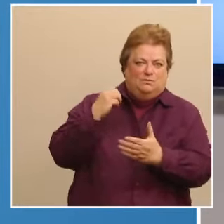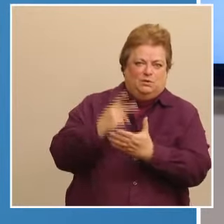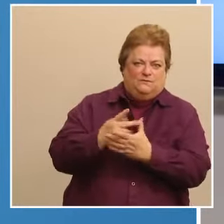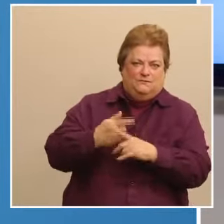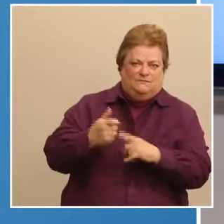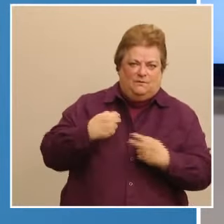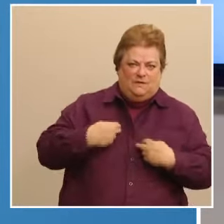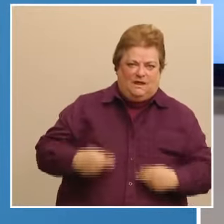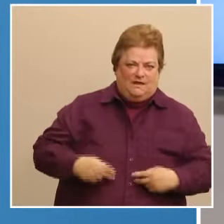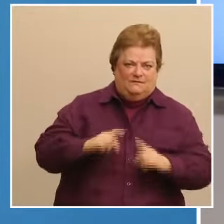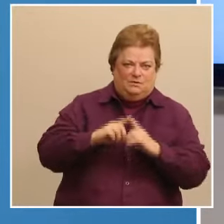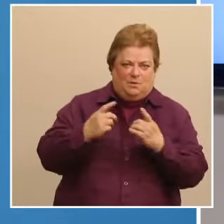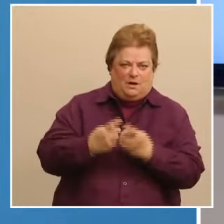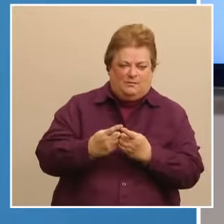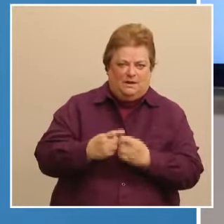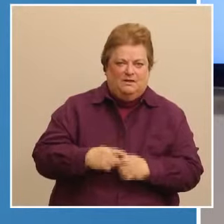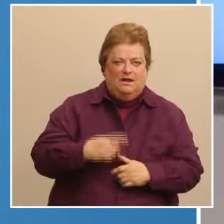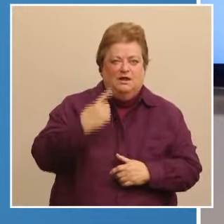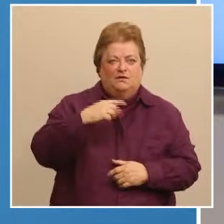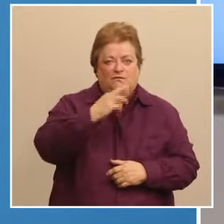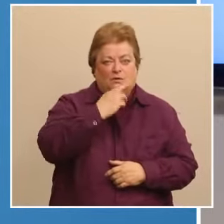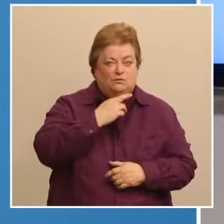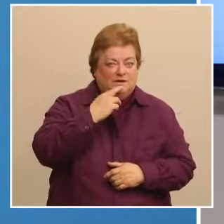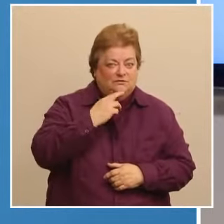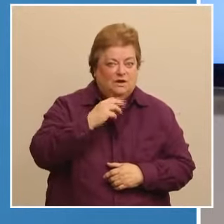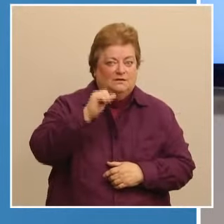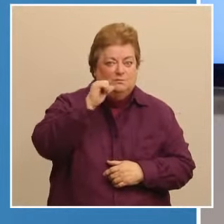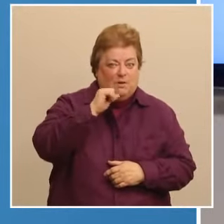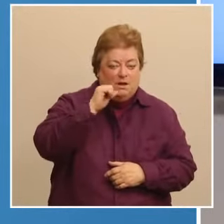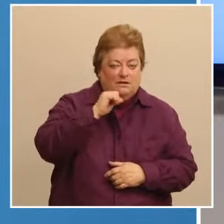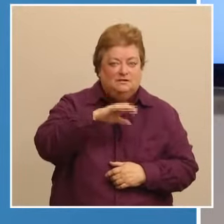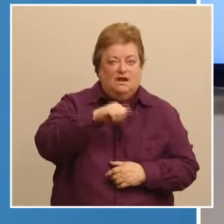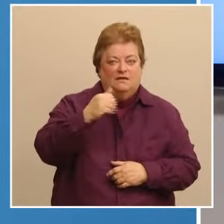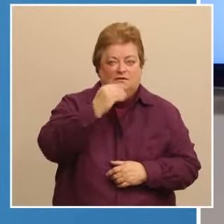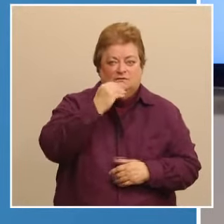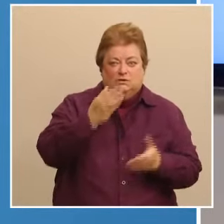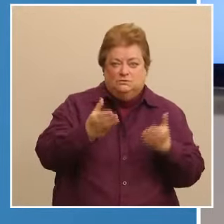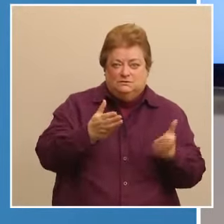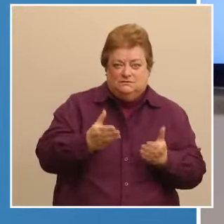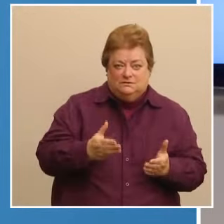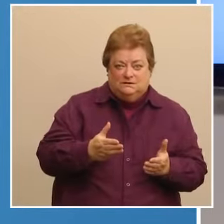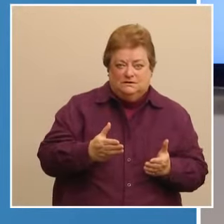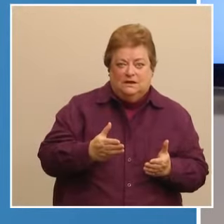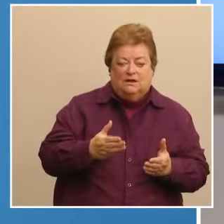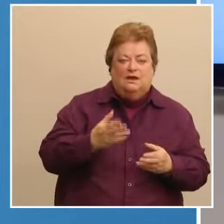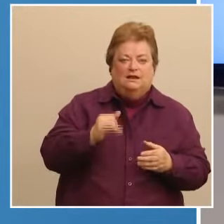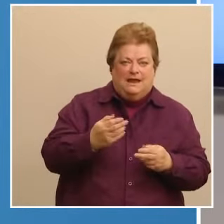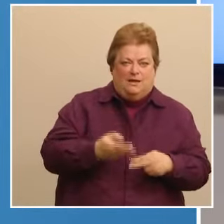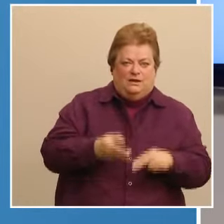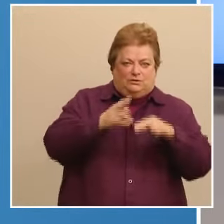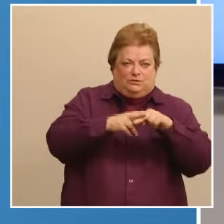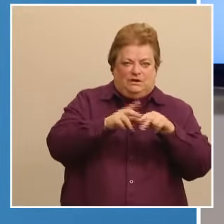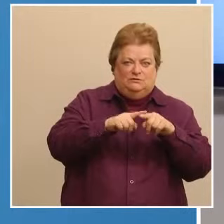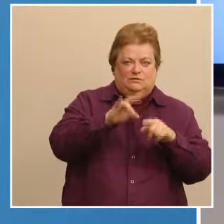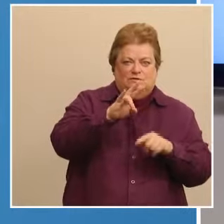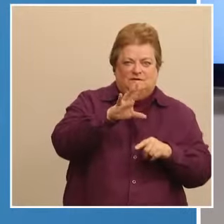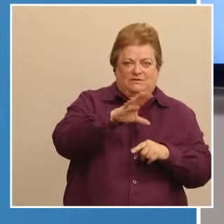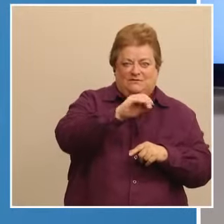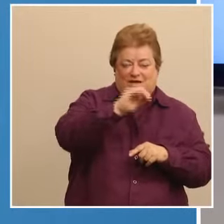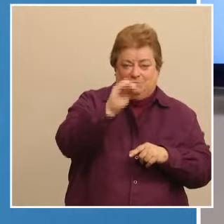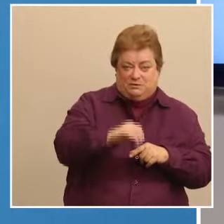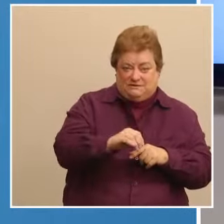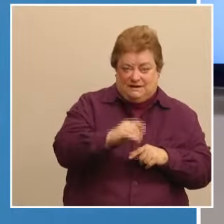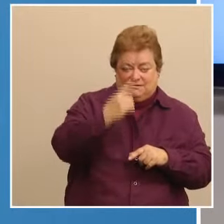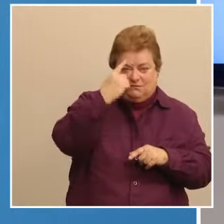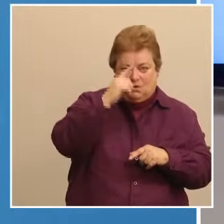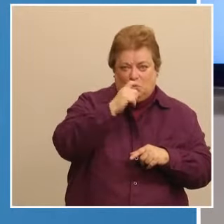department. The occupancy at restaurants, bars, and other food service establishments will be increased to 75%